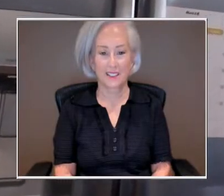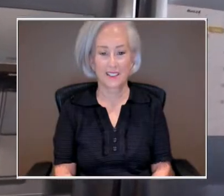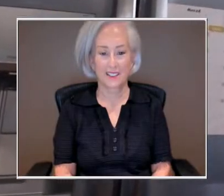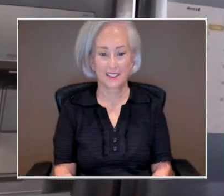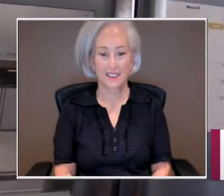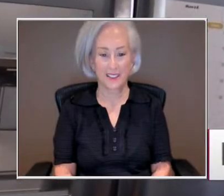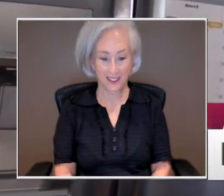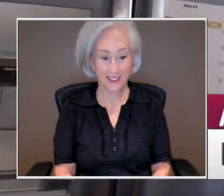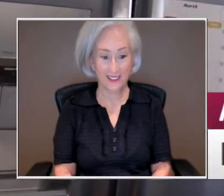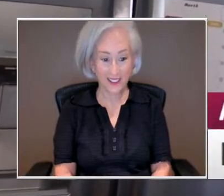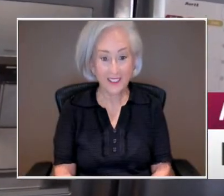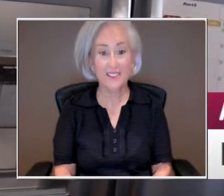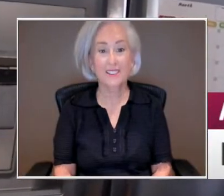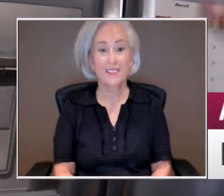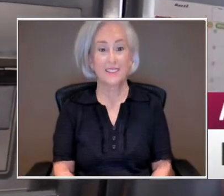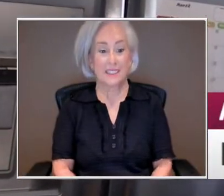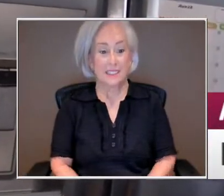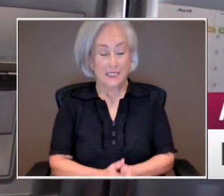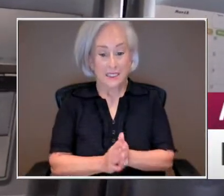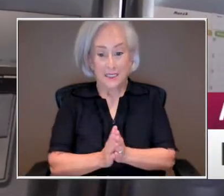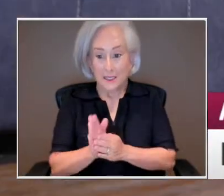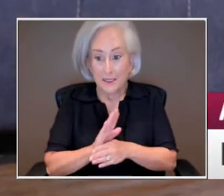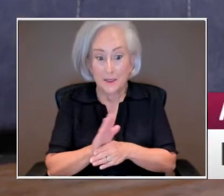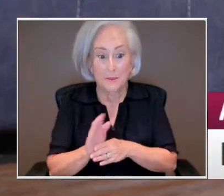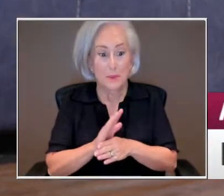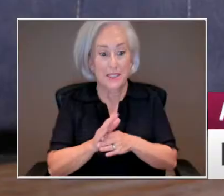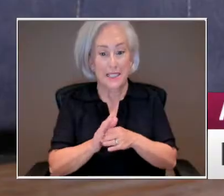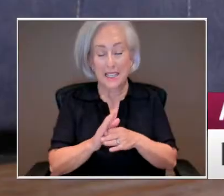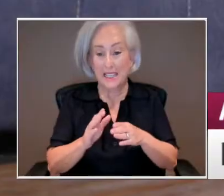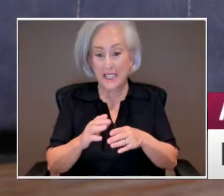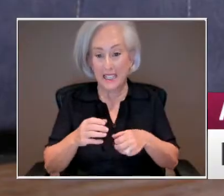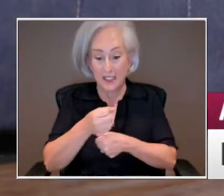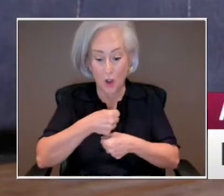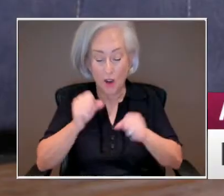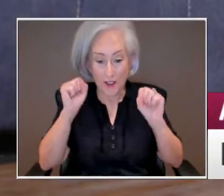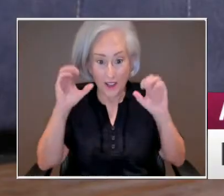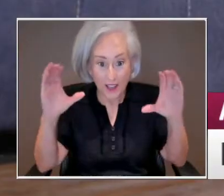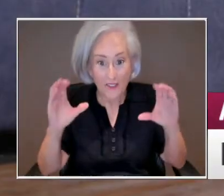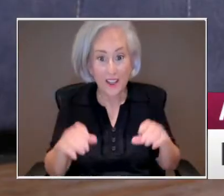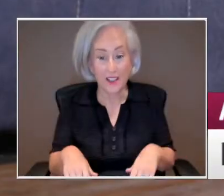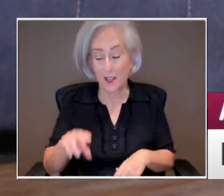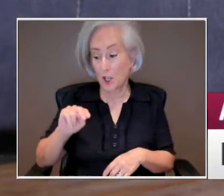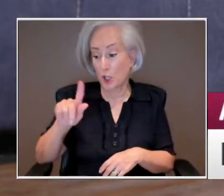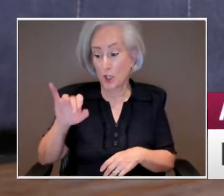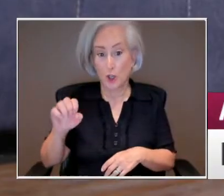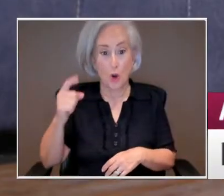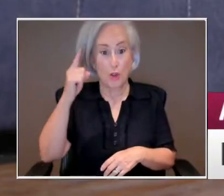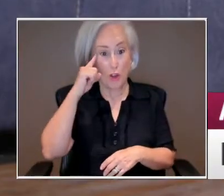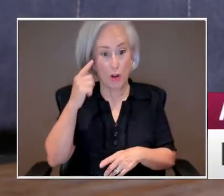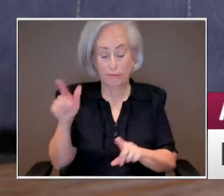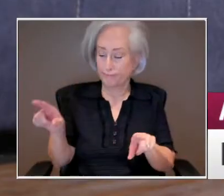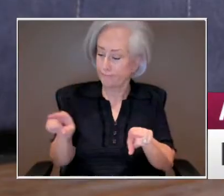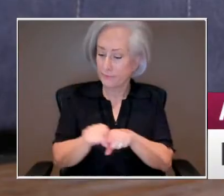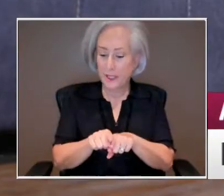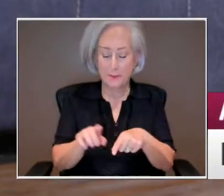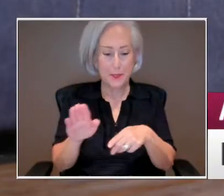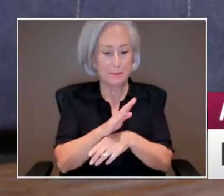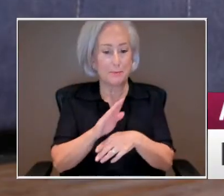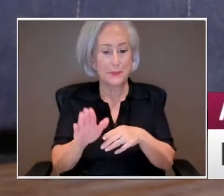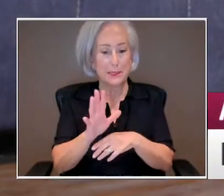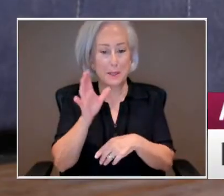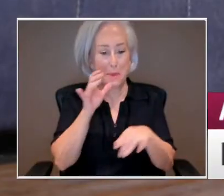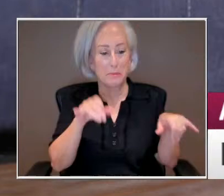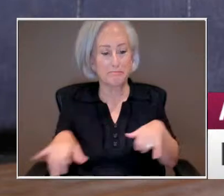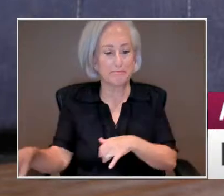Running on adrenaline and caffeine, Nicole Stewart thought she was like any other busy, full-time working mom until her